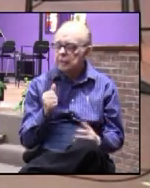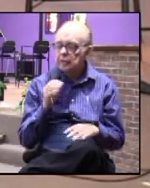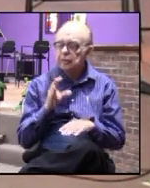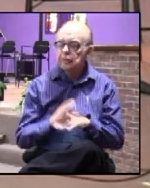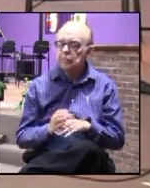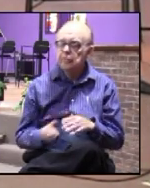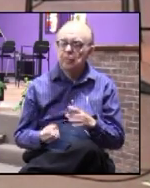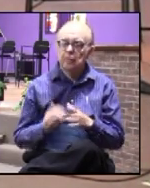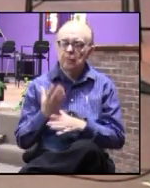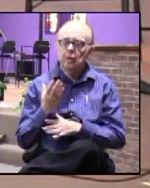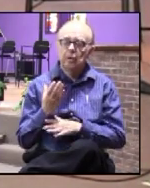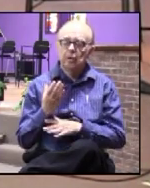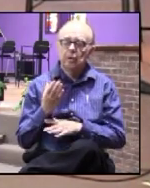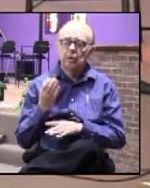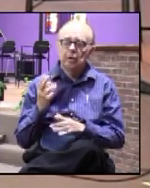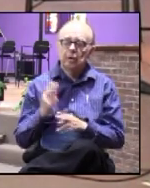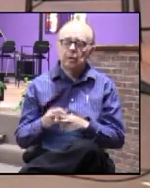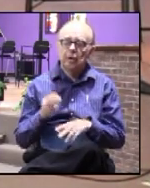Okay, that's church